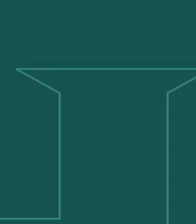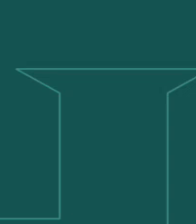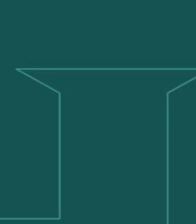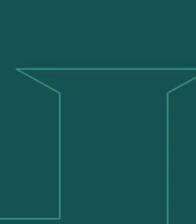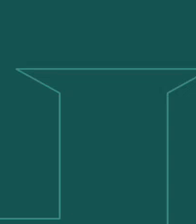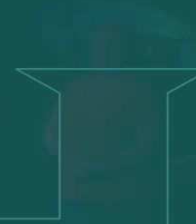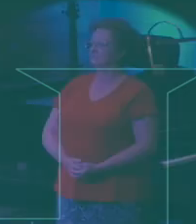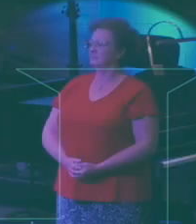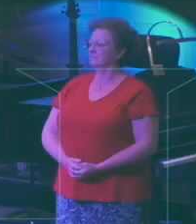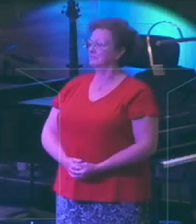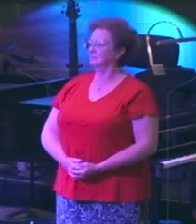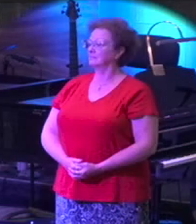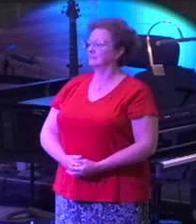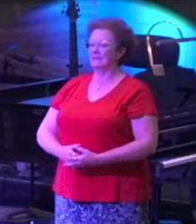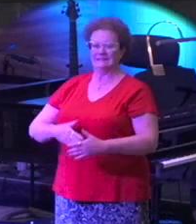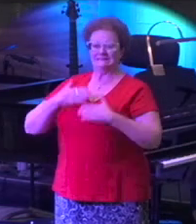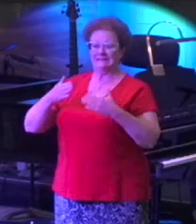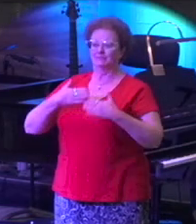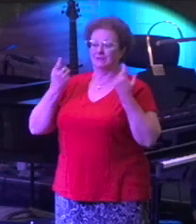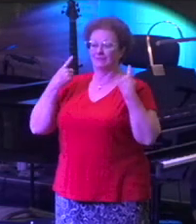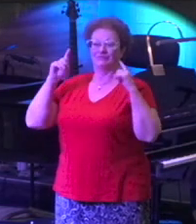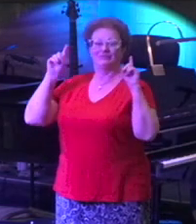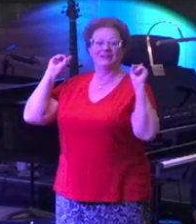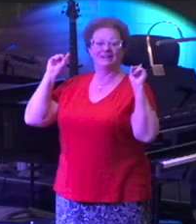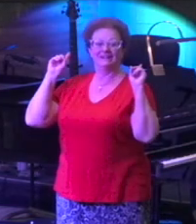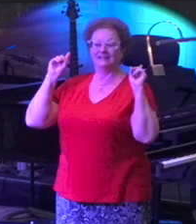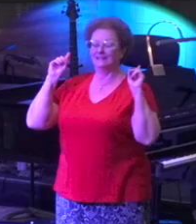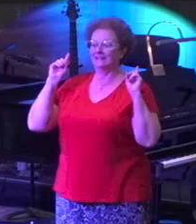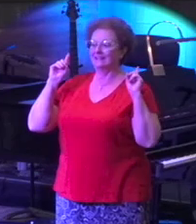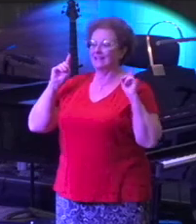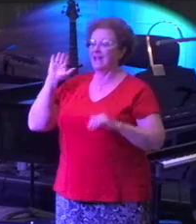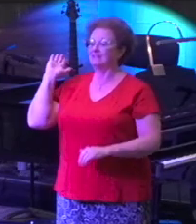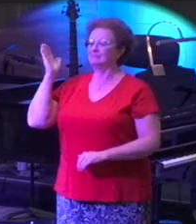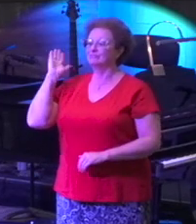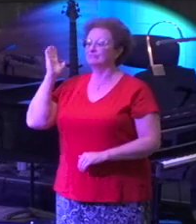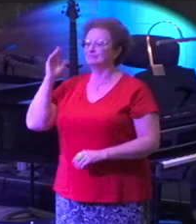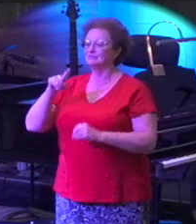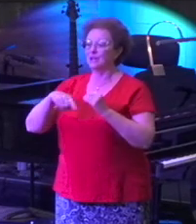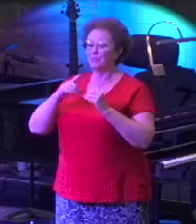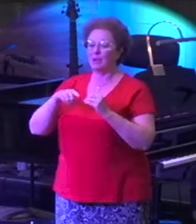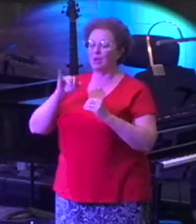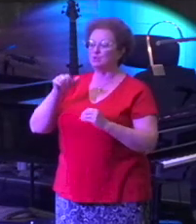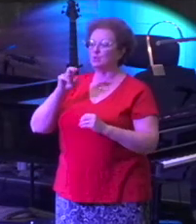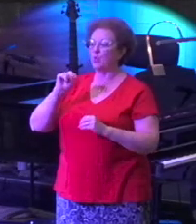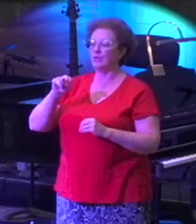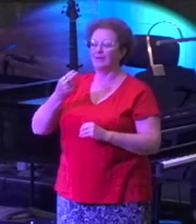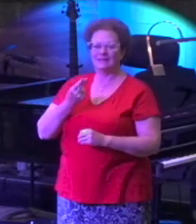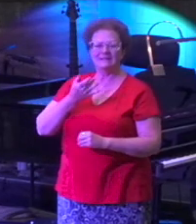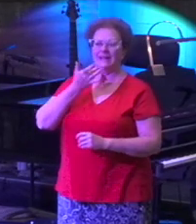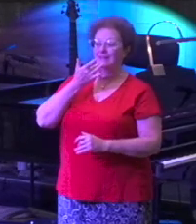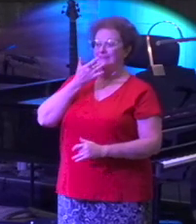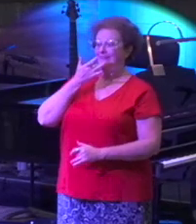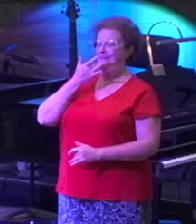I am so glad that we are finally doing a series on the book of Jonah because it is one of my favorite